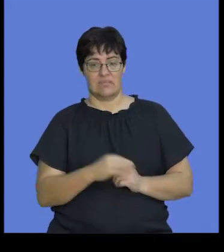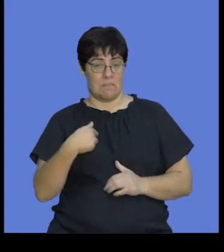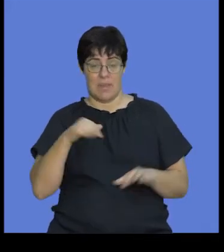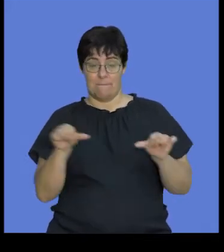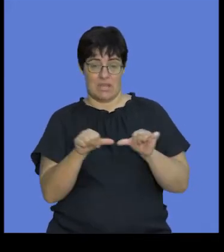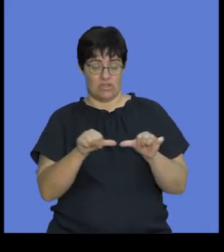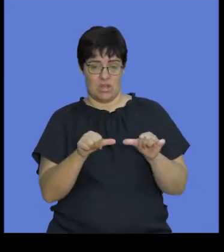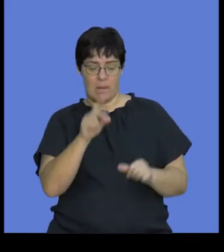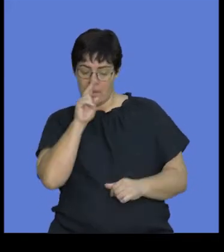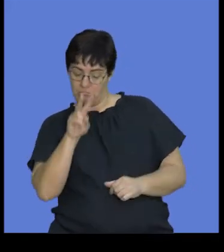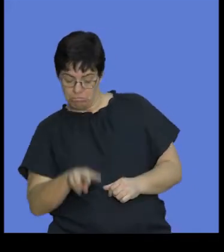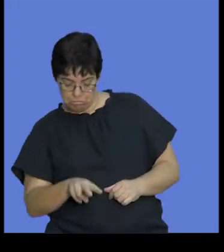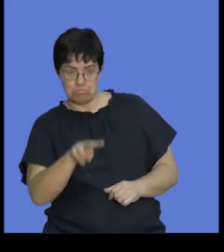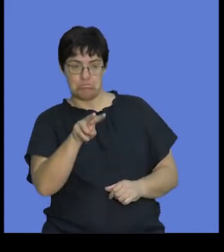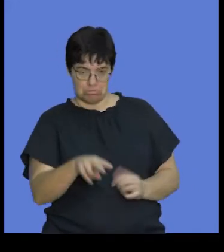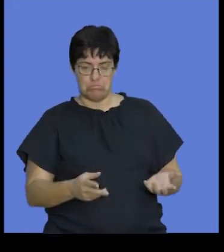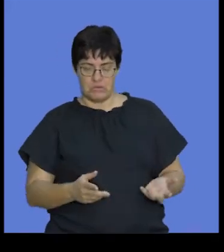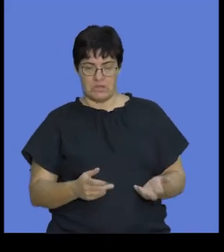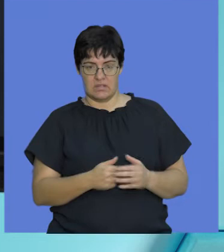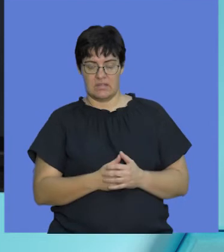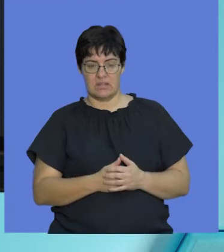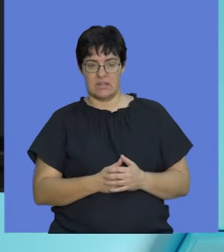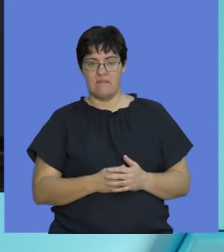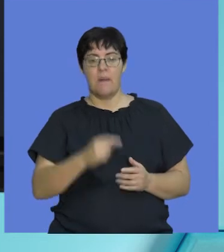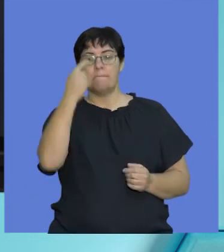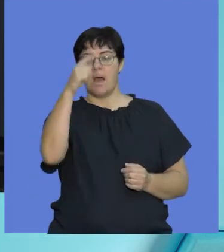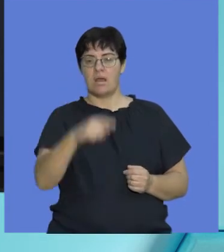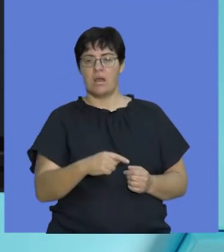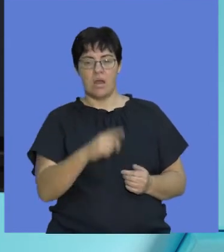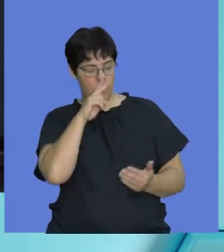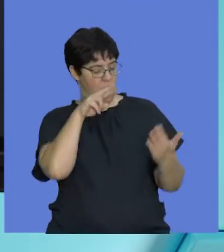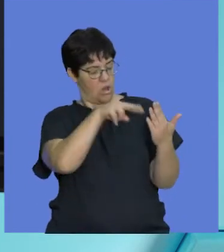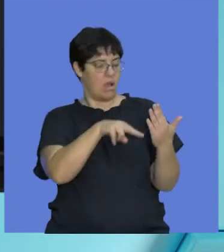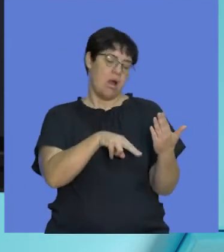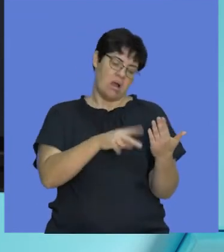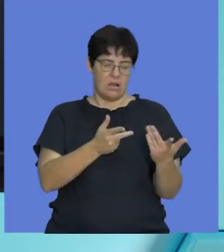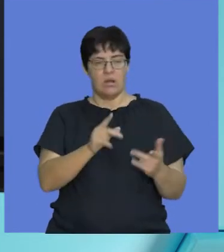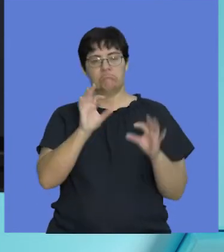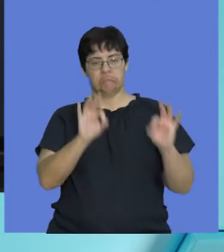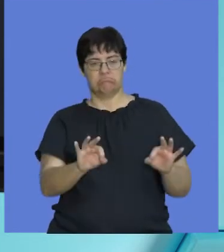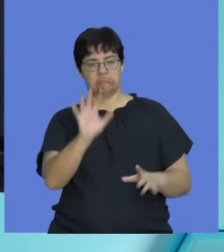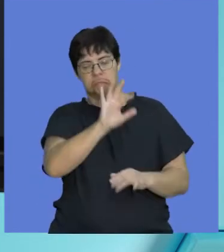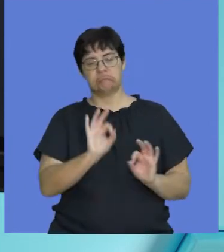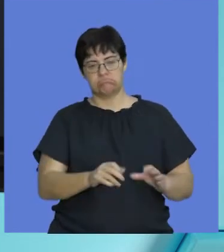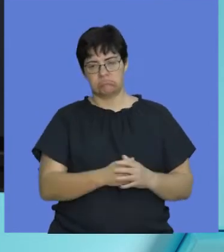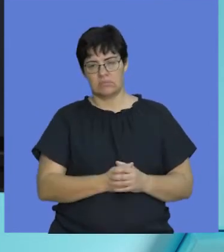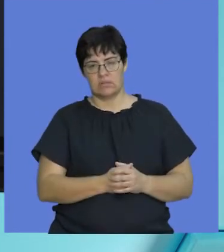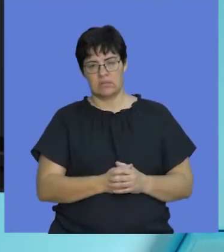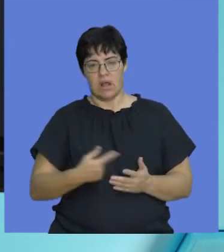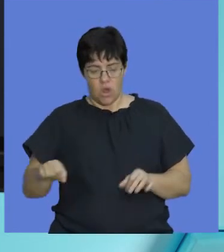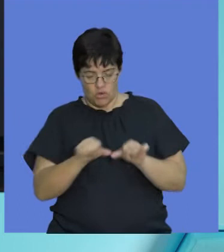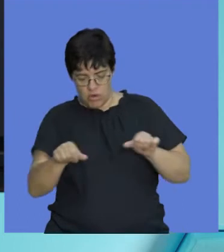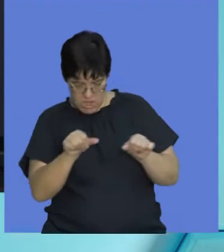Now, I didn't measure them. I did it visually, okay? So when we mark something like this, we just look at it and go, it looks about